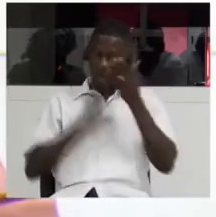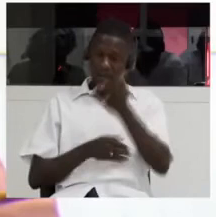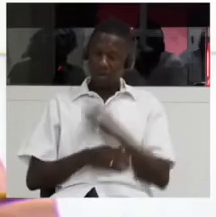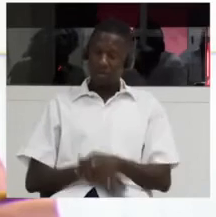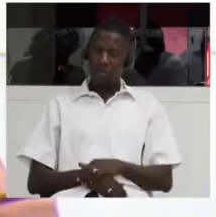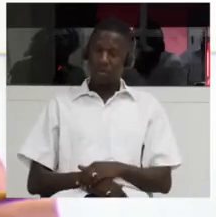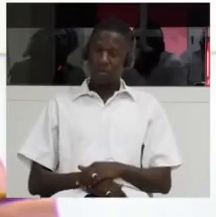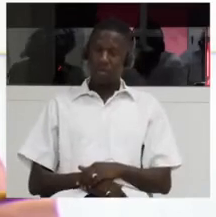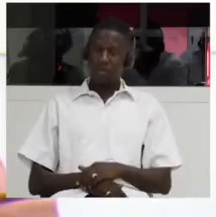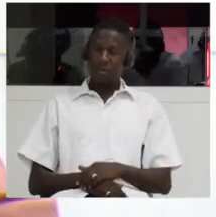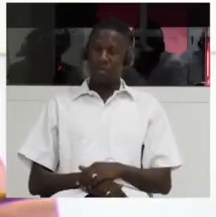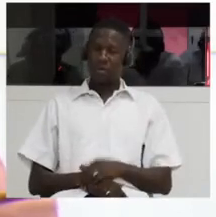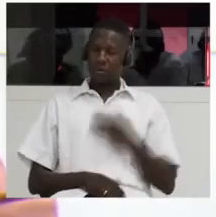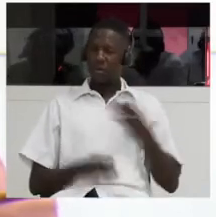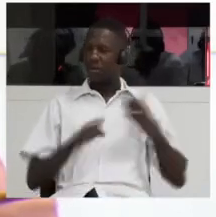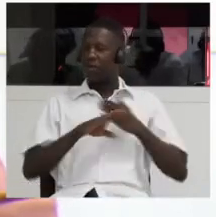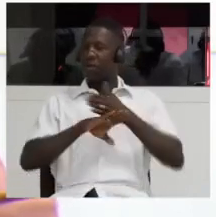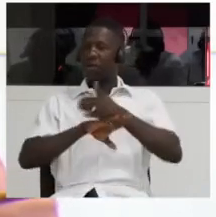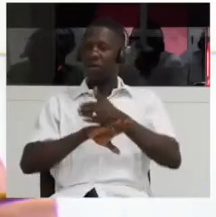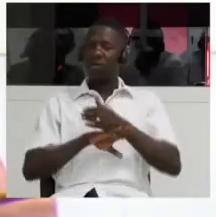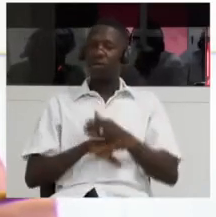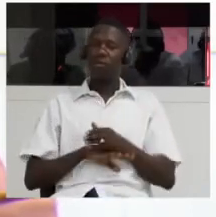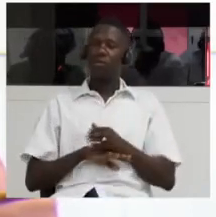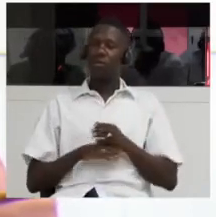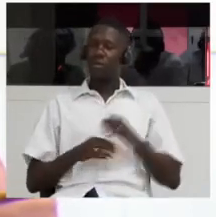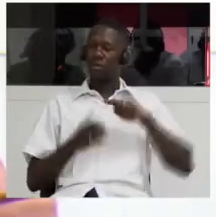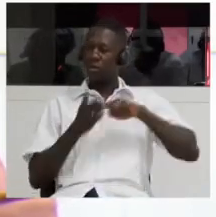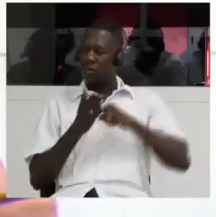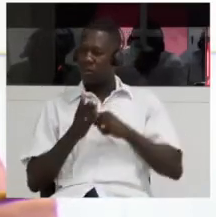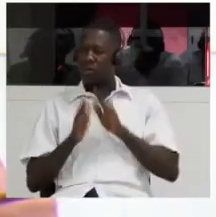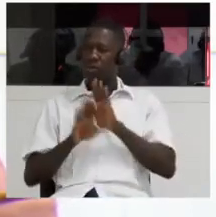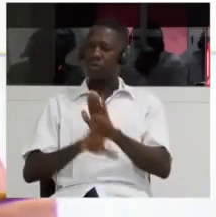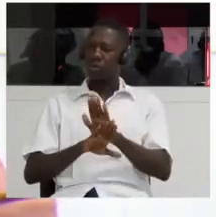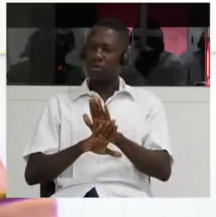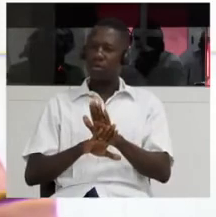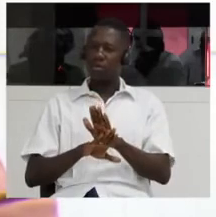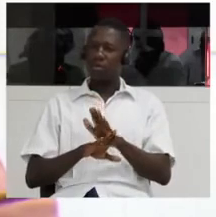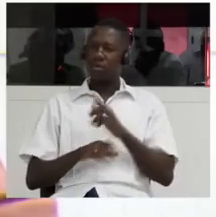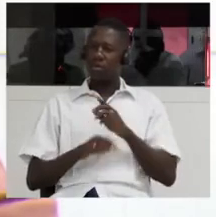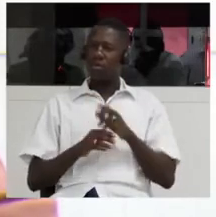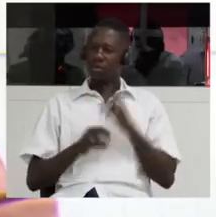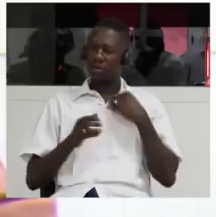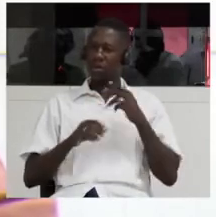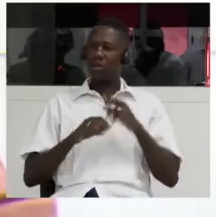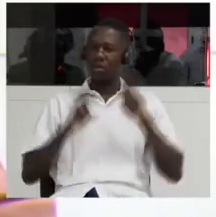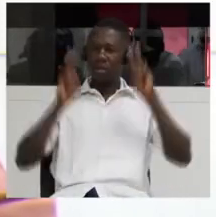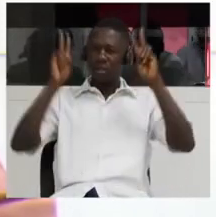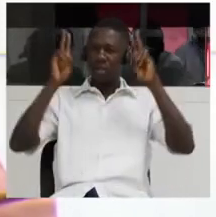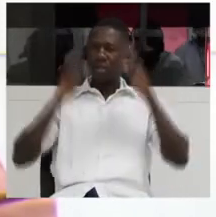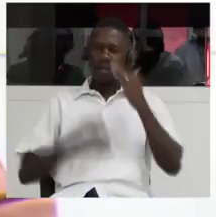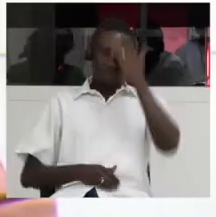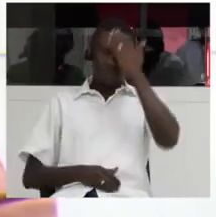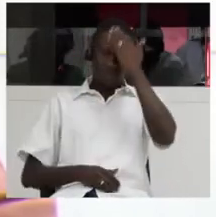point. We stopped. This was like the former president's garden, Jawara, at the fence of that